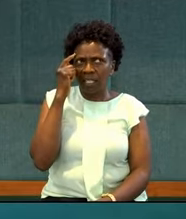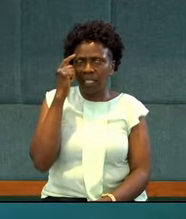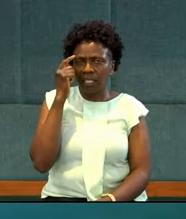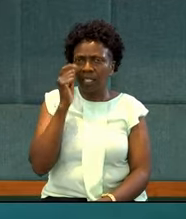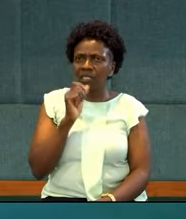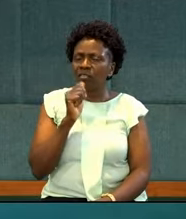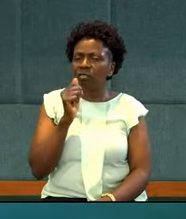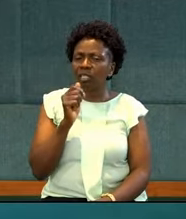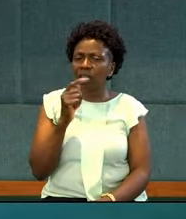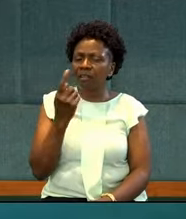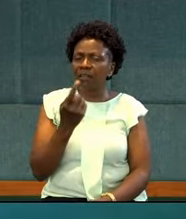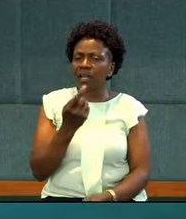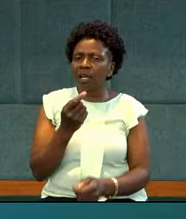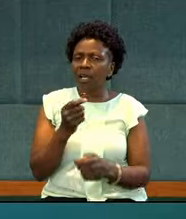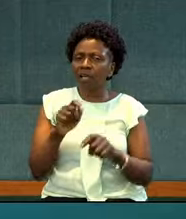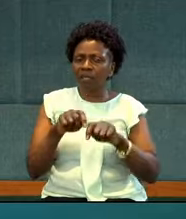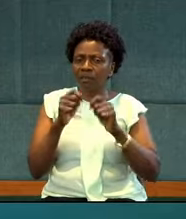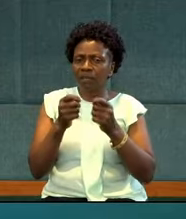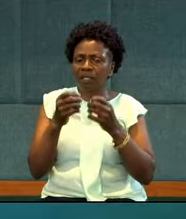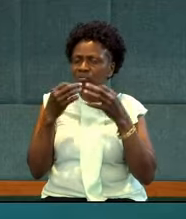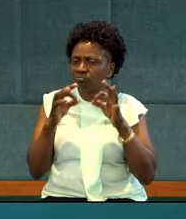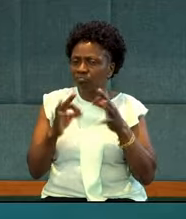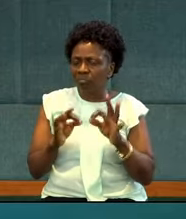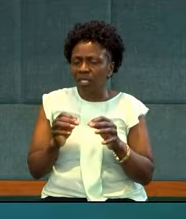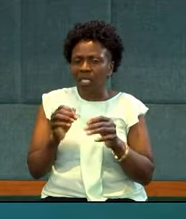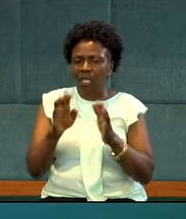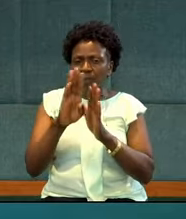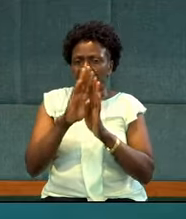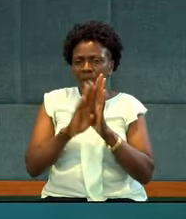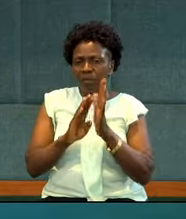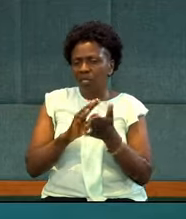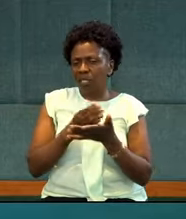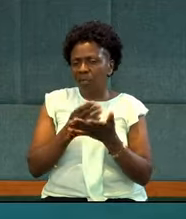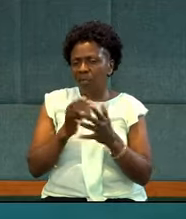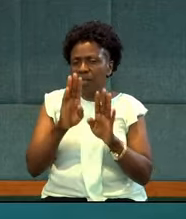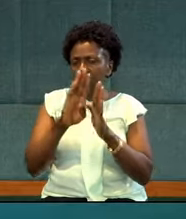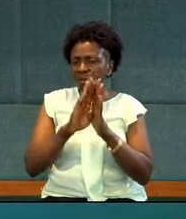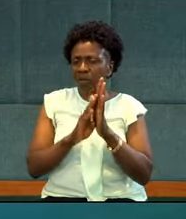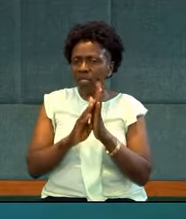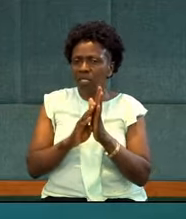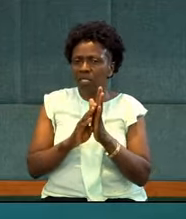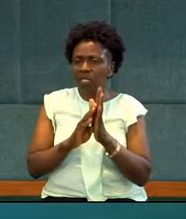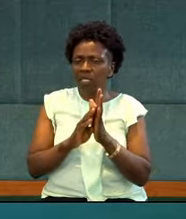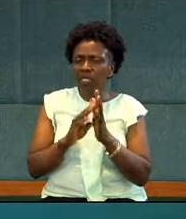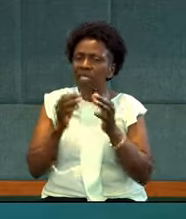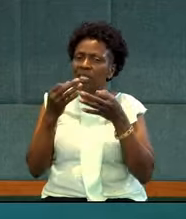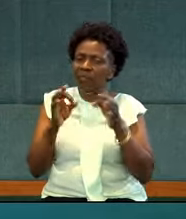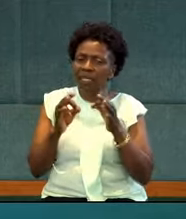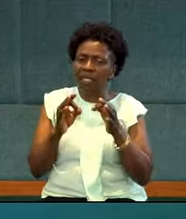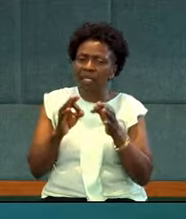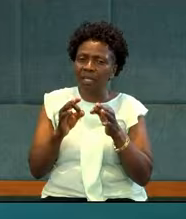translation. It is an interpretation. Now, some Bibles, instead of translating, they interpret.